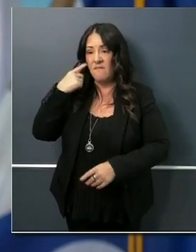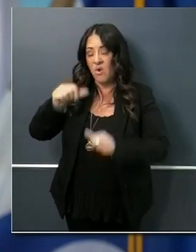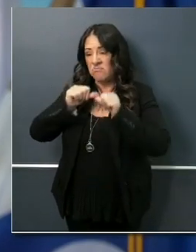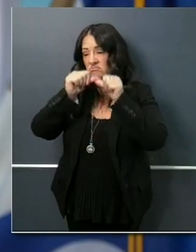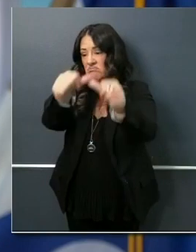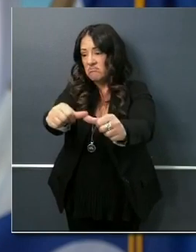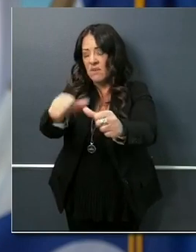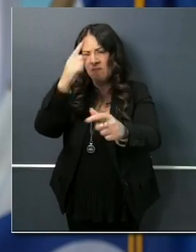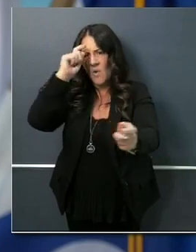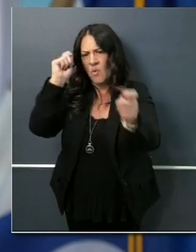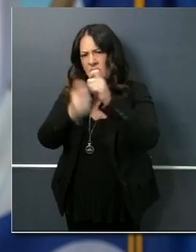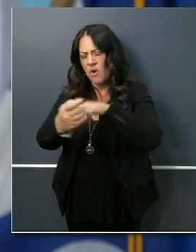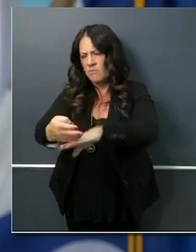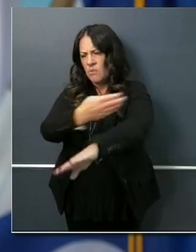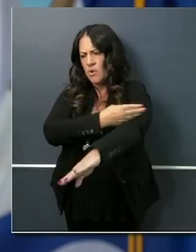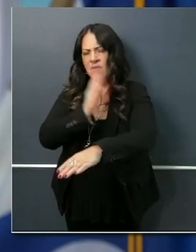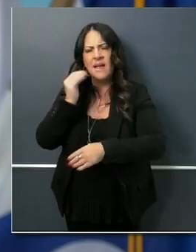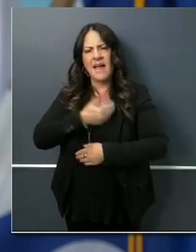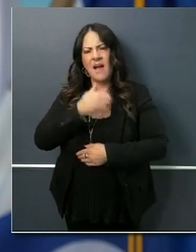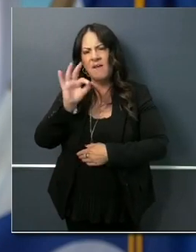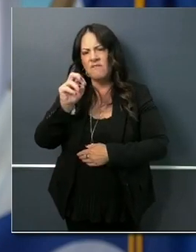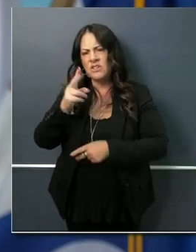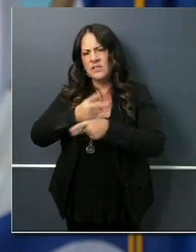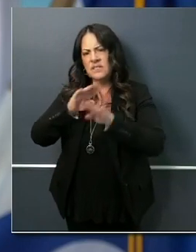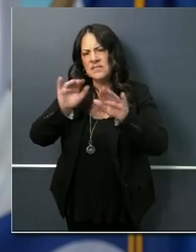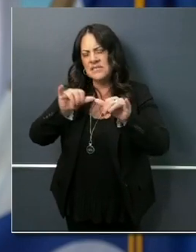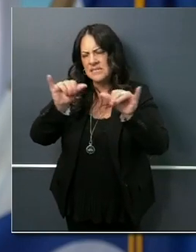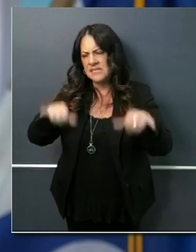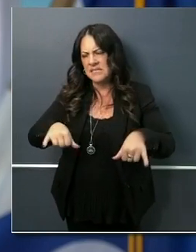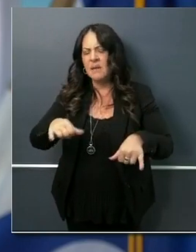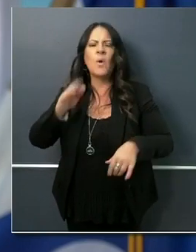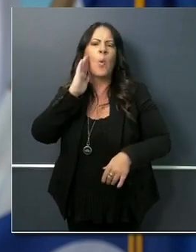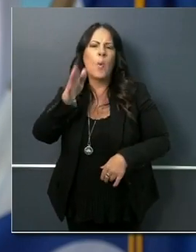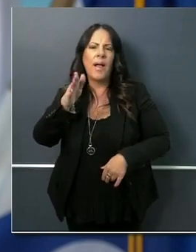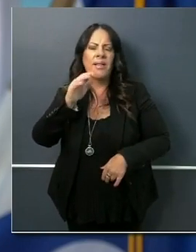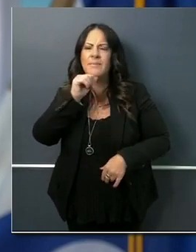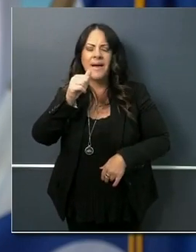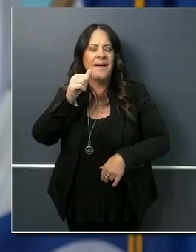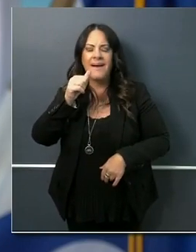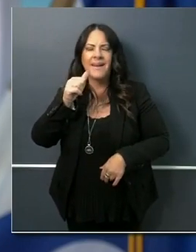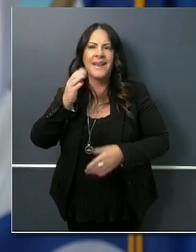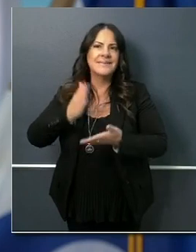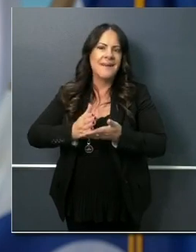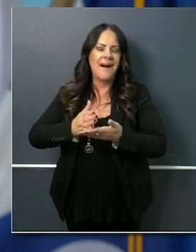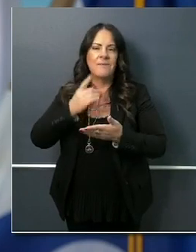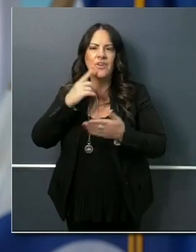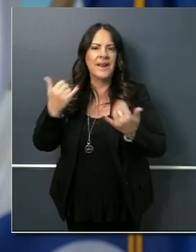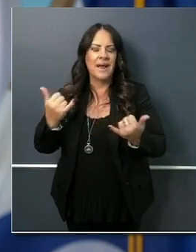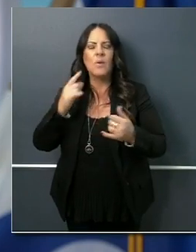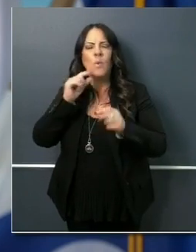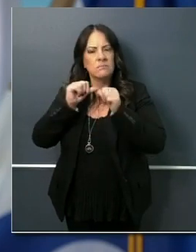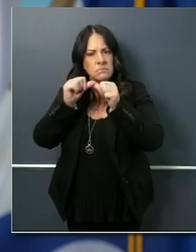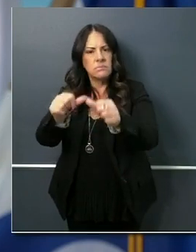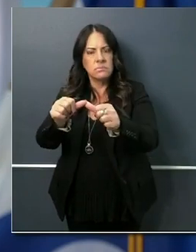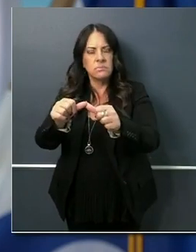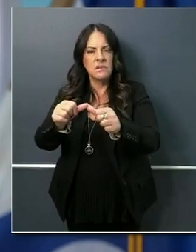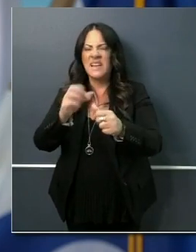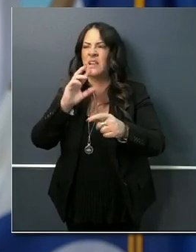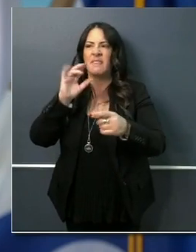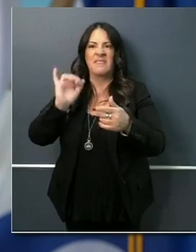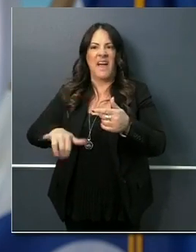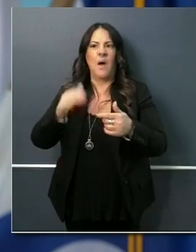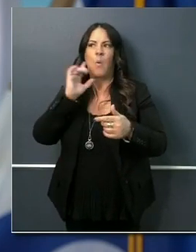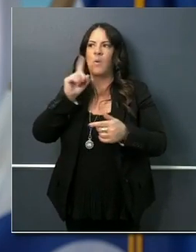to reform our foster care system and to reform our child welfare efforts that even before this